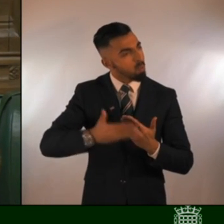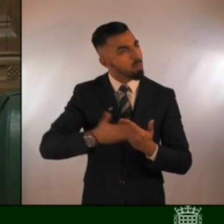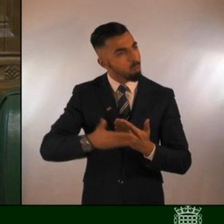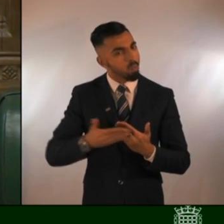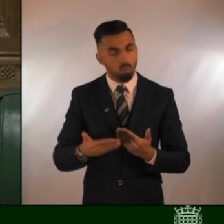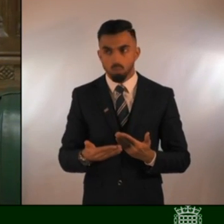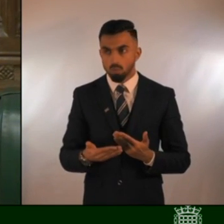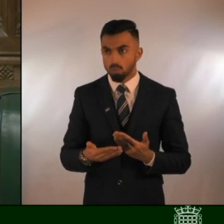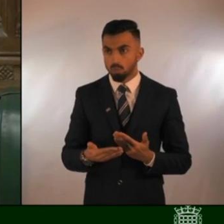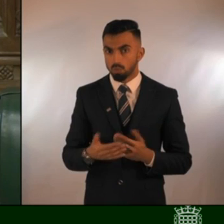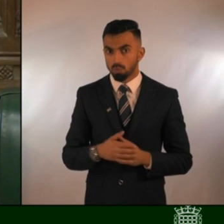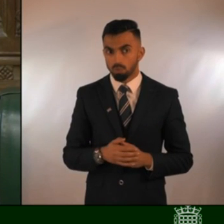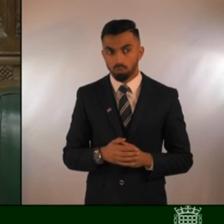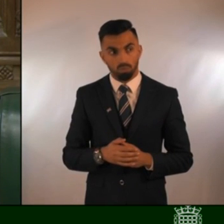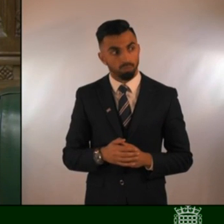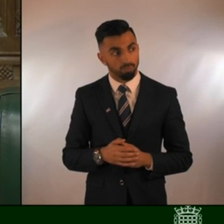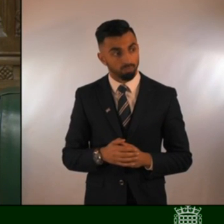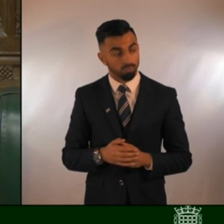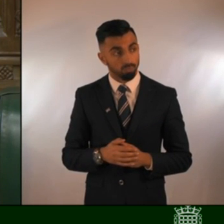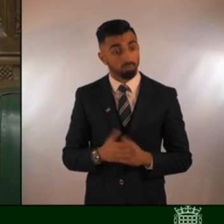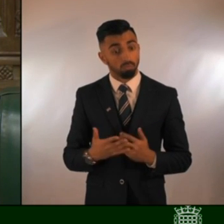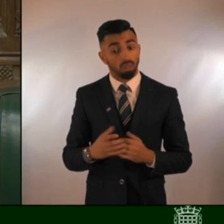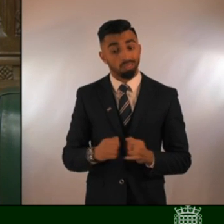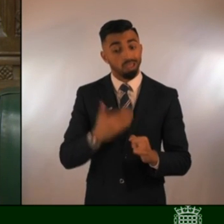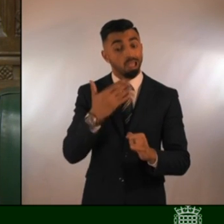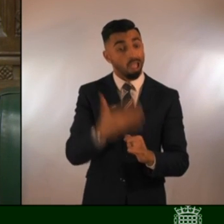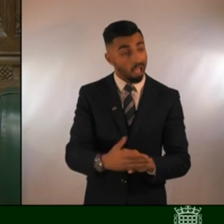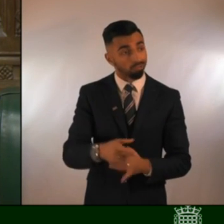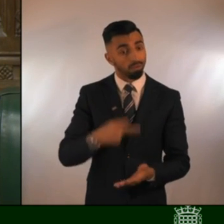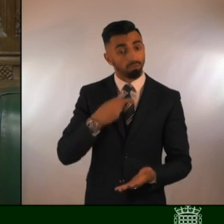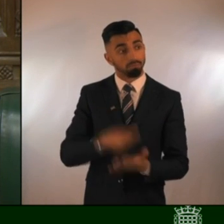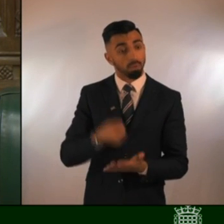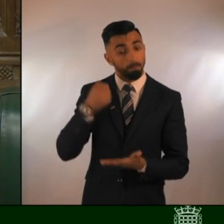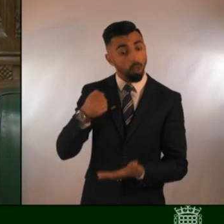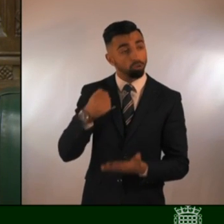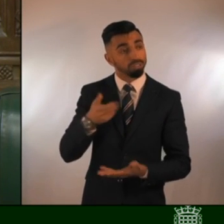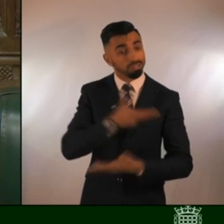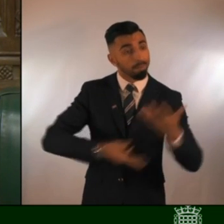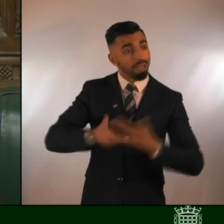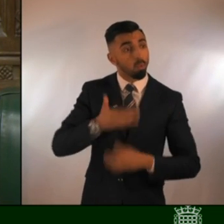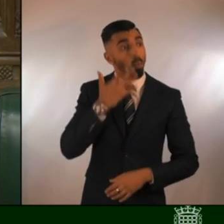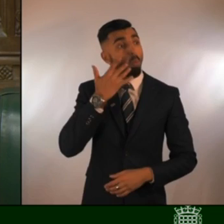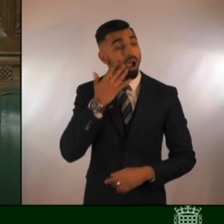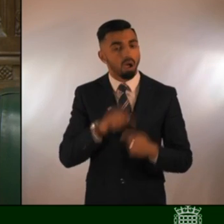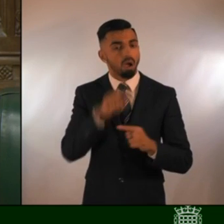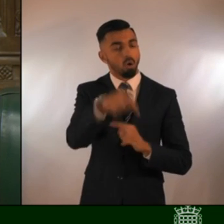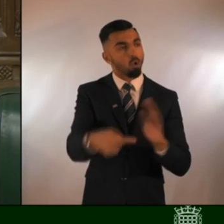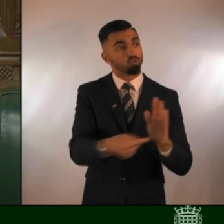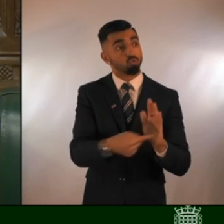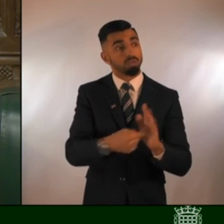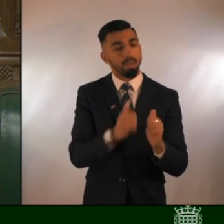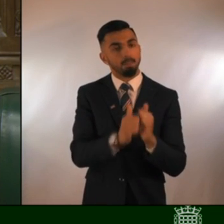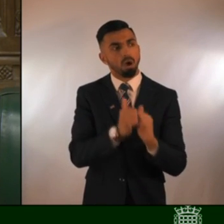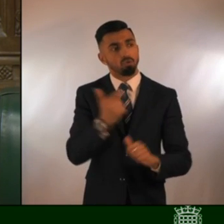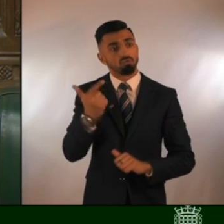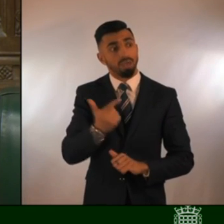motions will, of course, be put at the end of the budget debate next Tuesday, the 17th of March. I